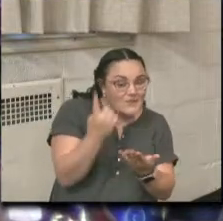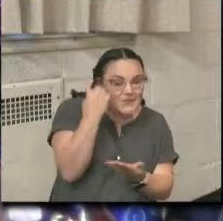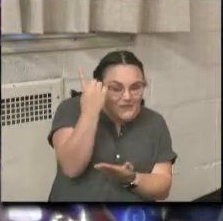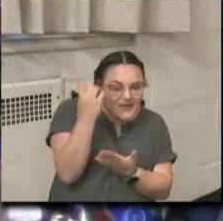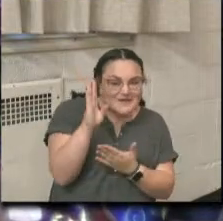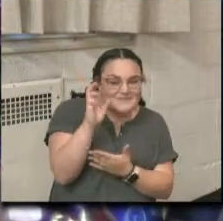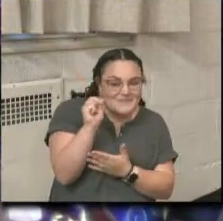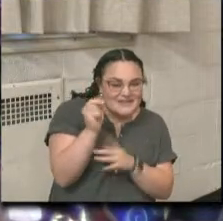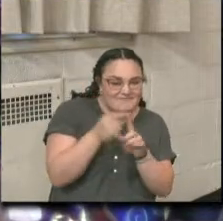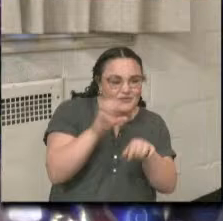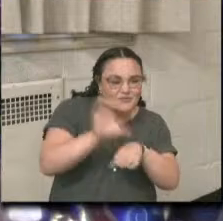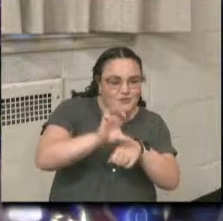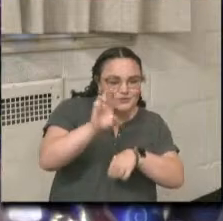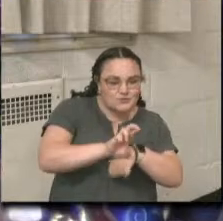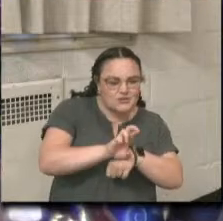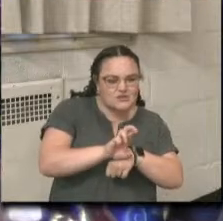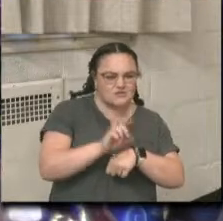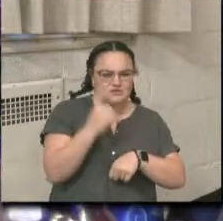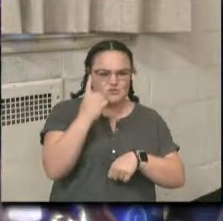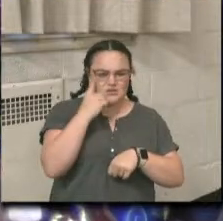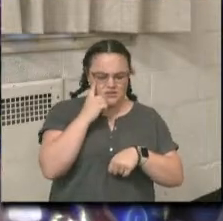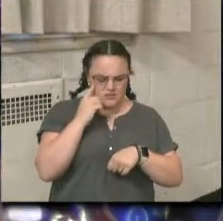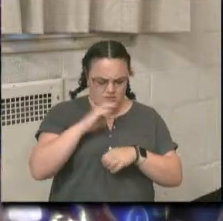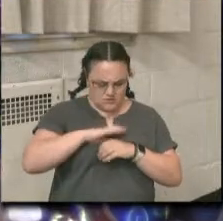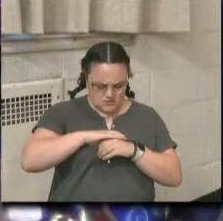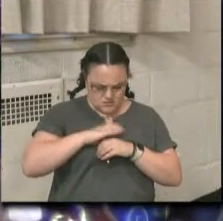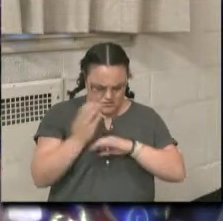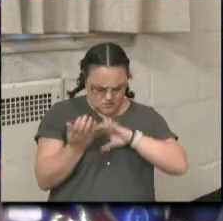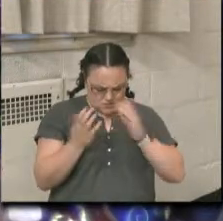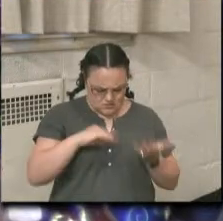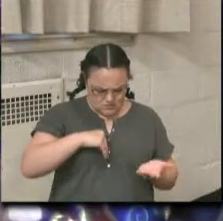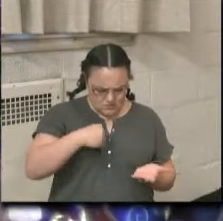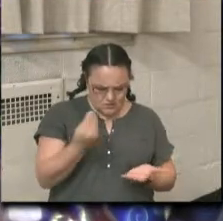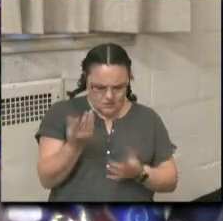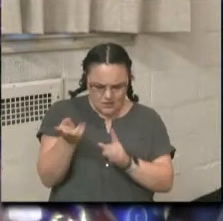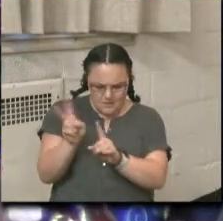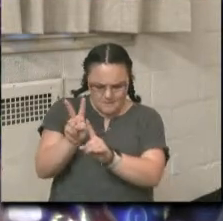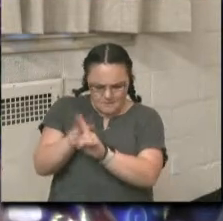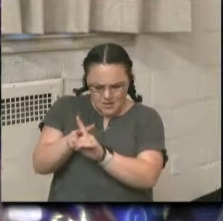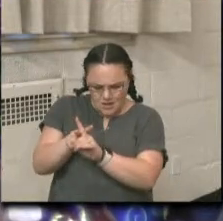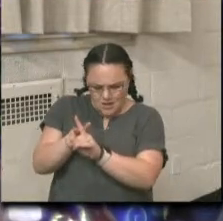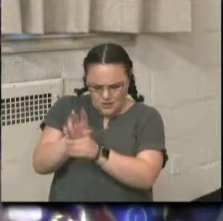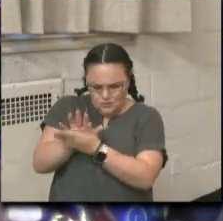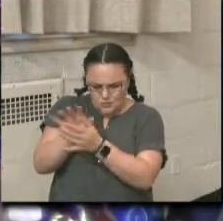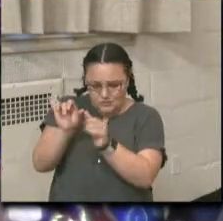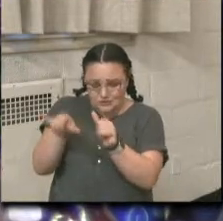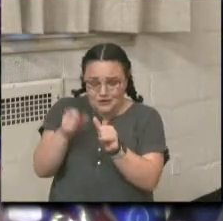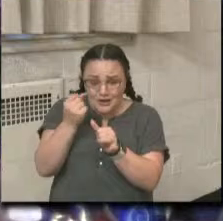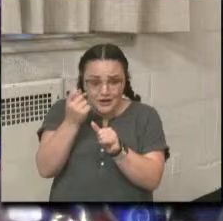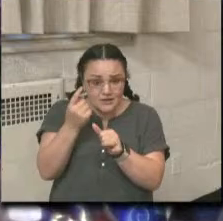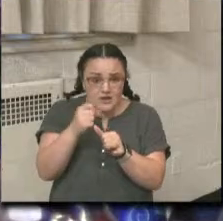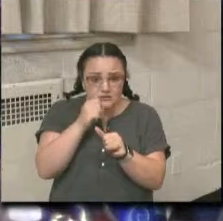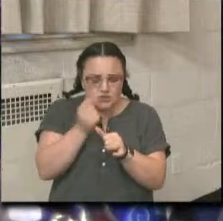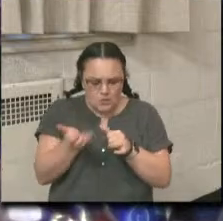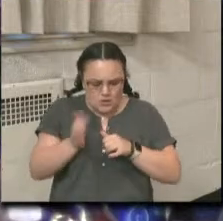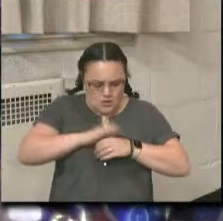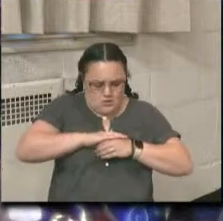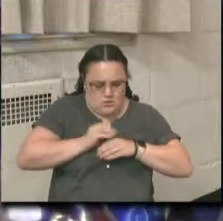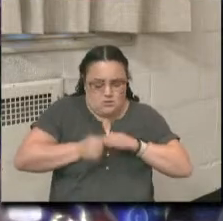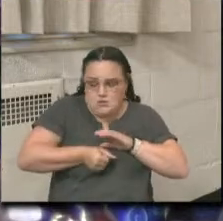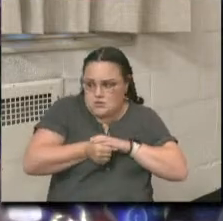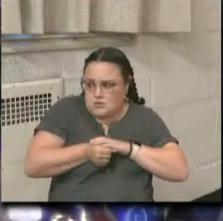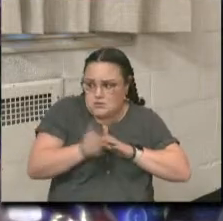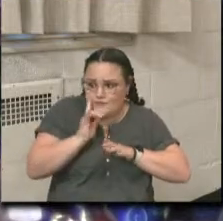are, who our mighty school system is, but don't be afraid to peel back those layers and reveal your